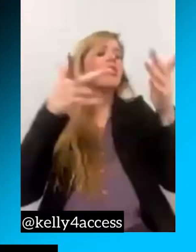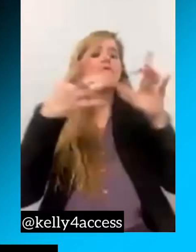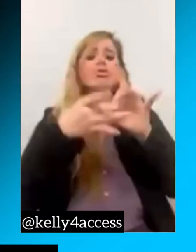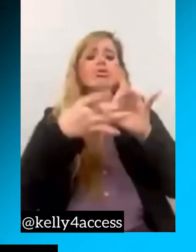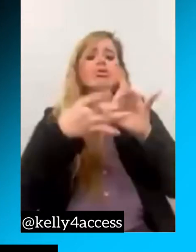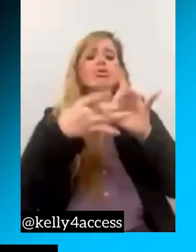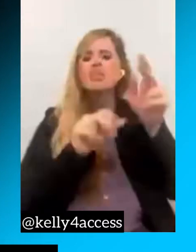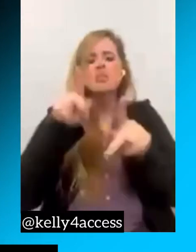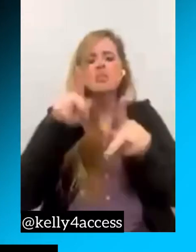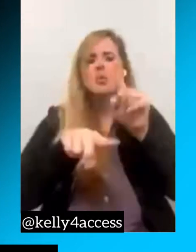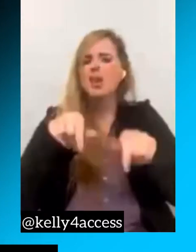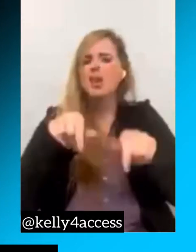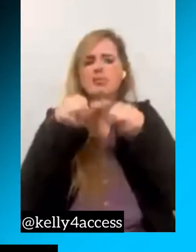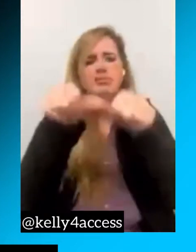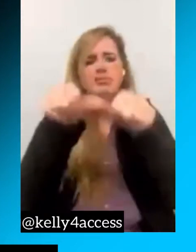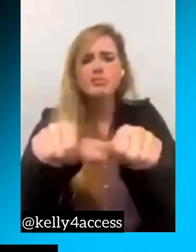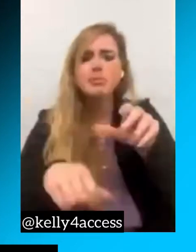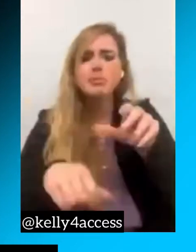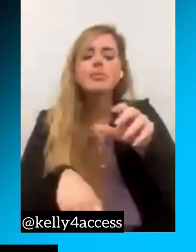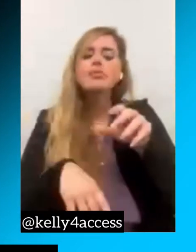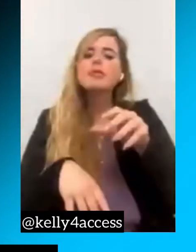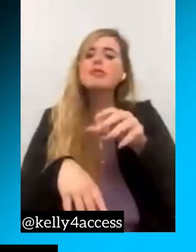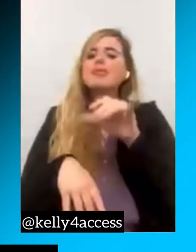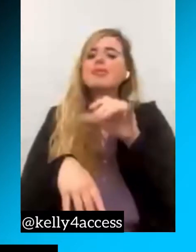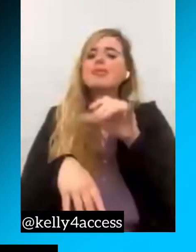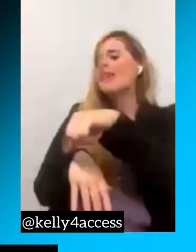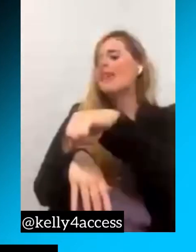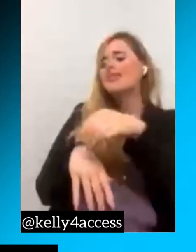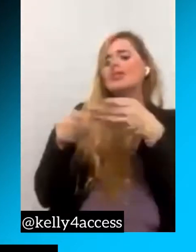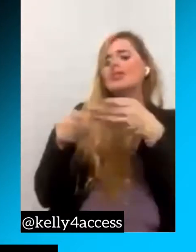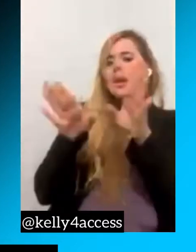like just general the misconception that it won't work.